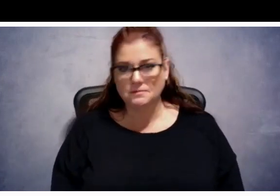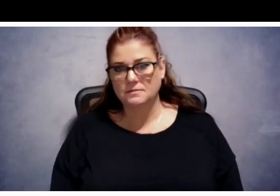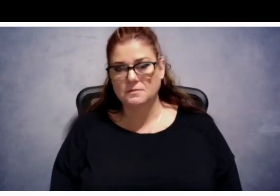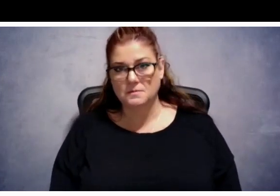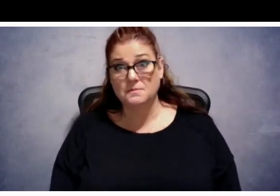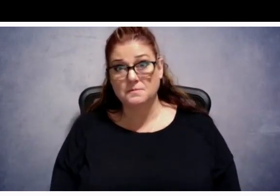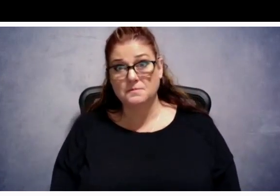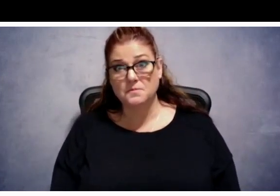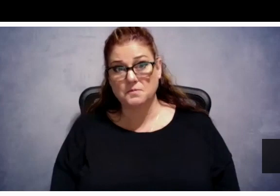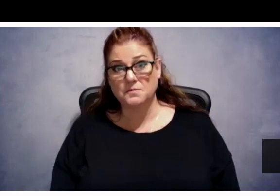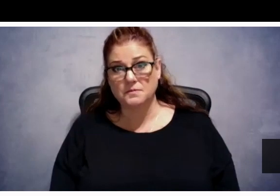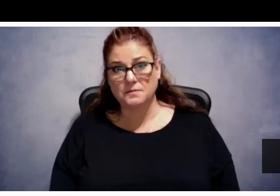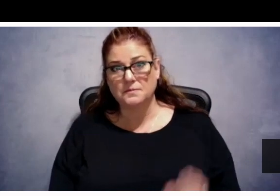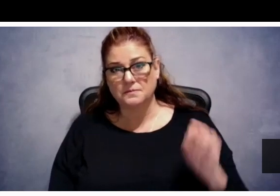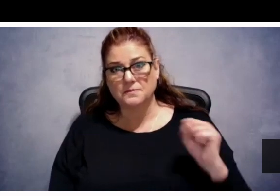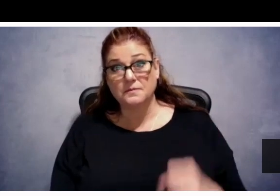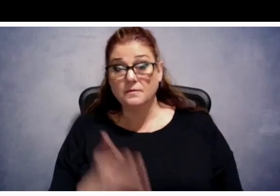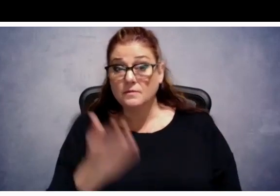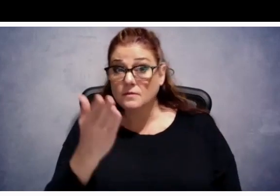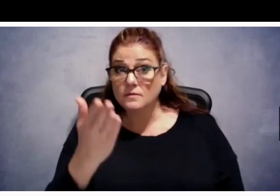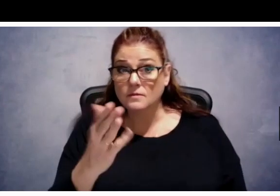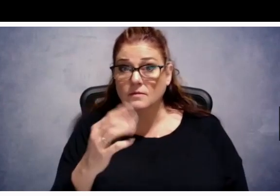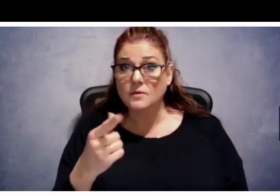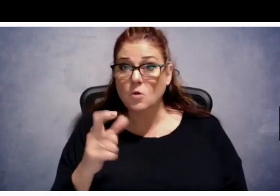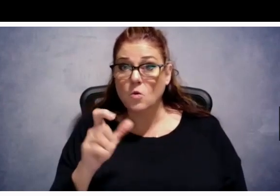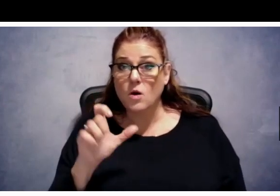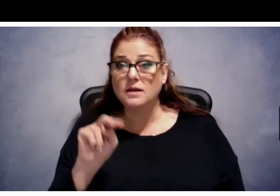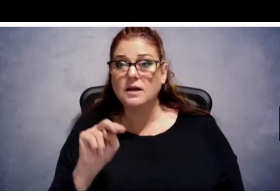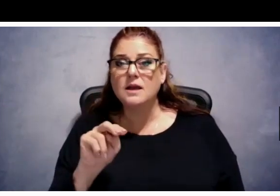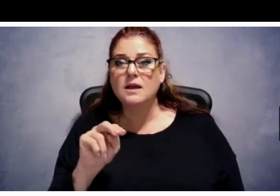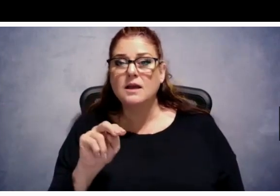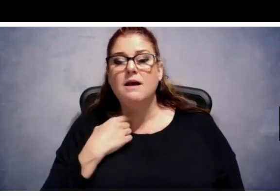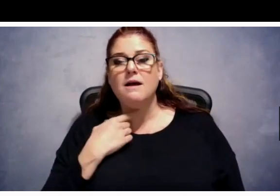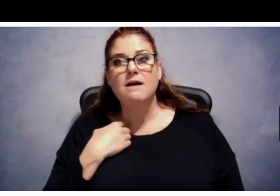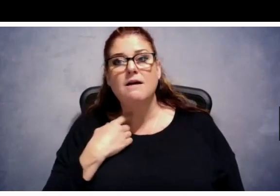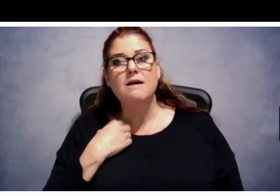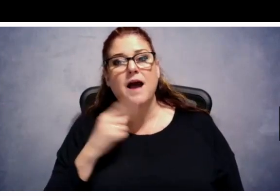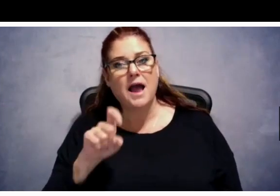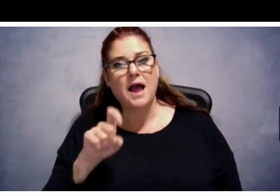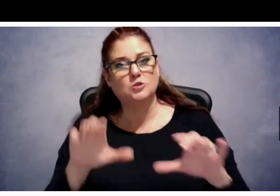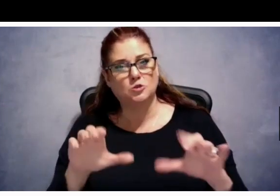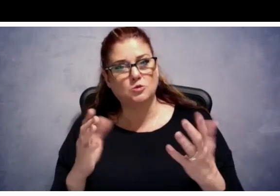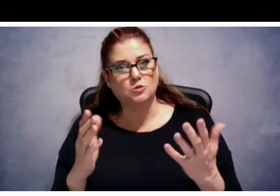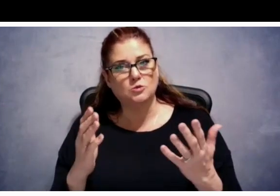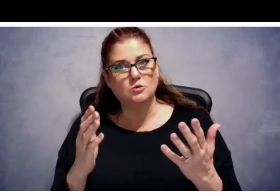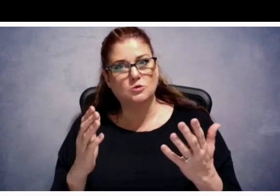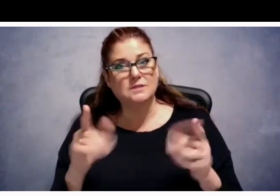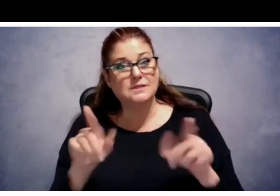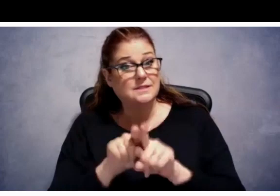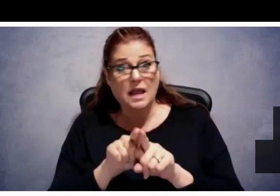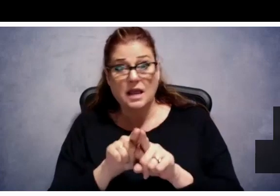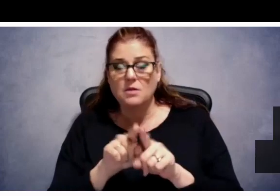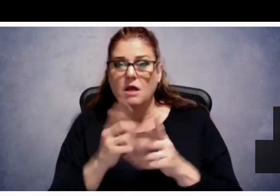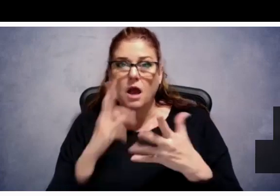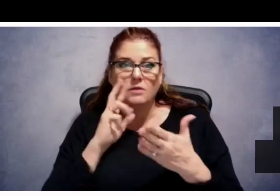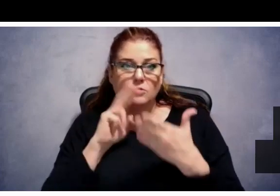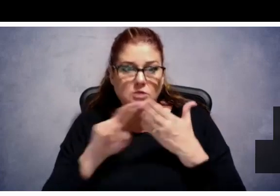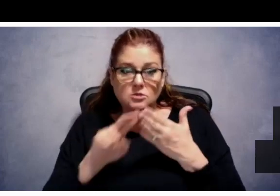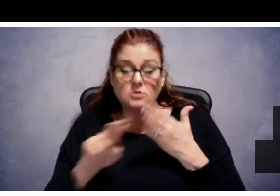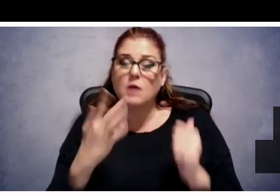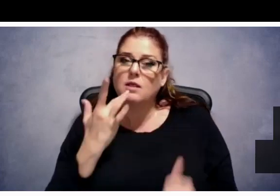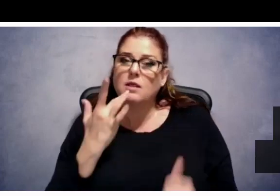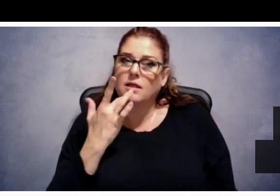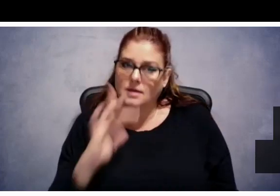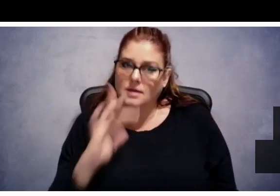Yes. Yeah, go ahead, Gordon. Go ahead. I was going to say that I had to do the same. I do a lot of research. I was lucky in